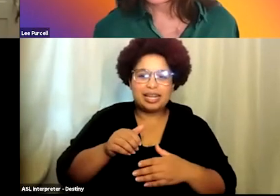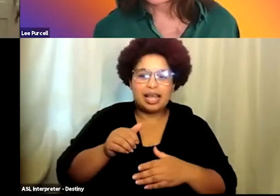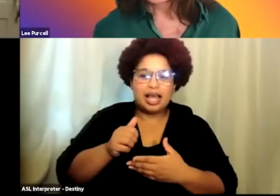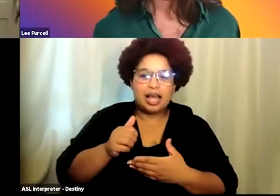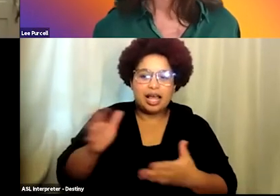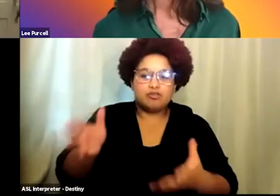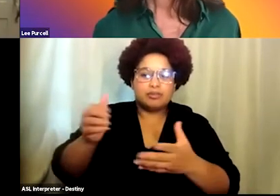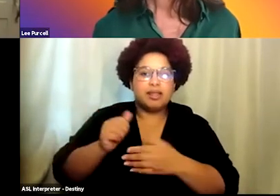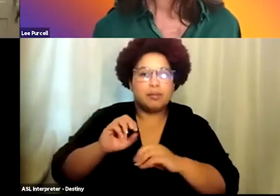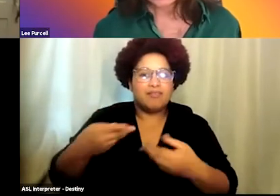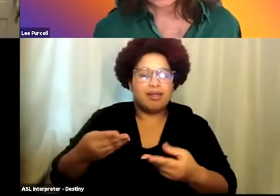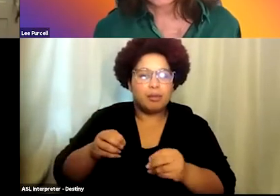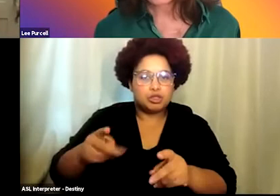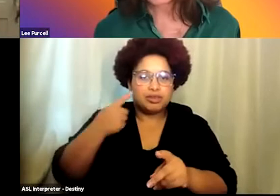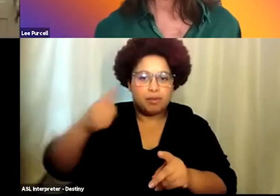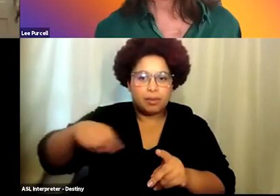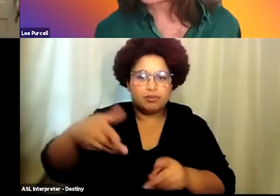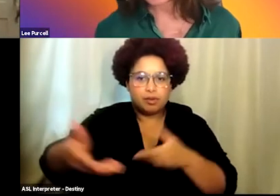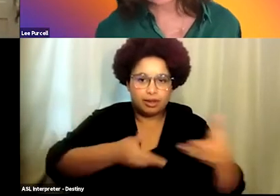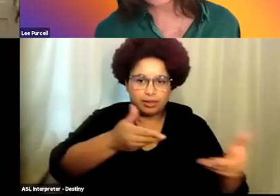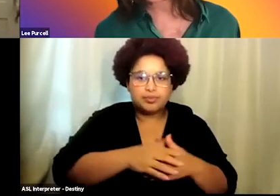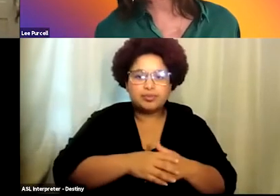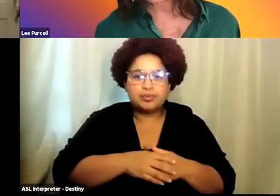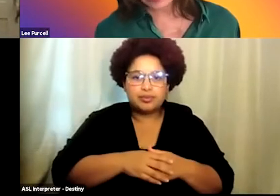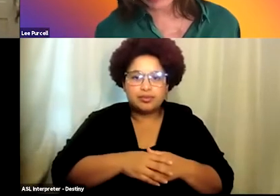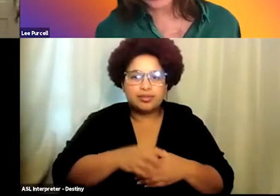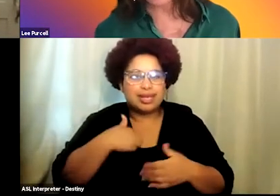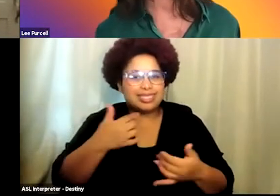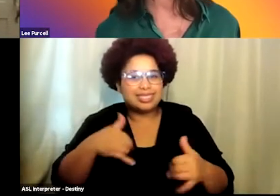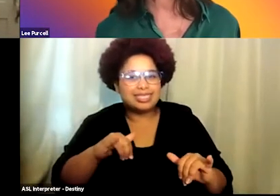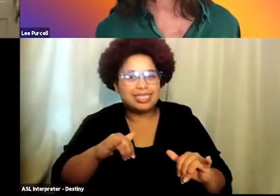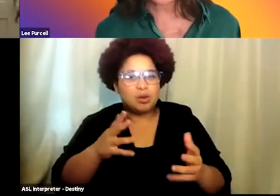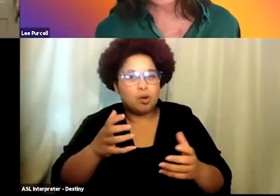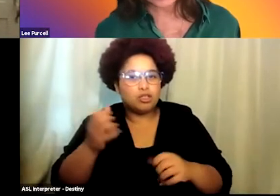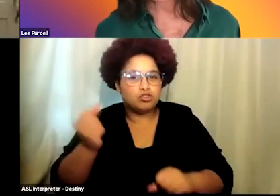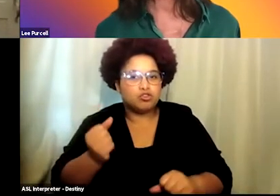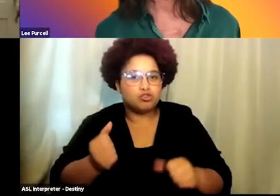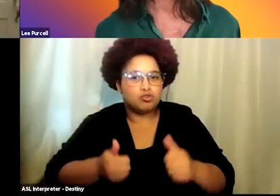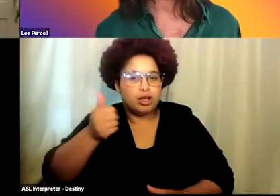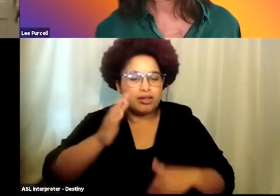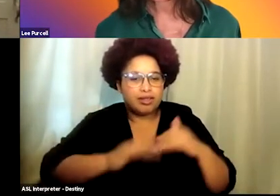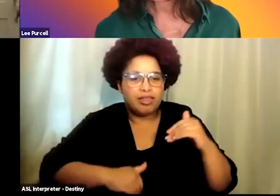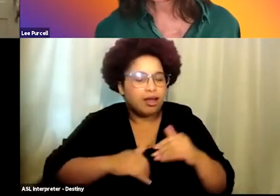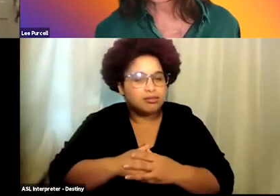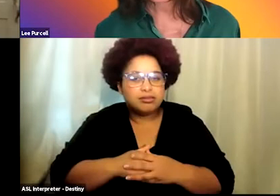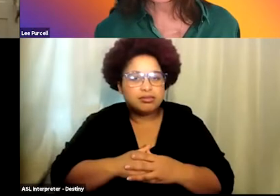to be hired. Right. But, you know, I want stronger than that